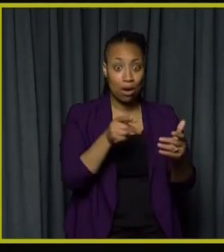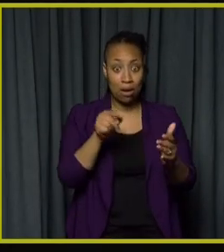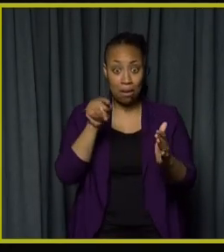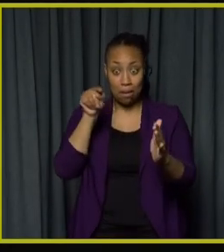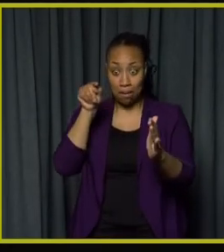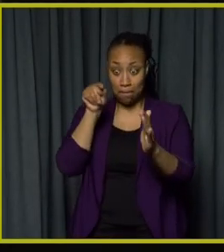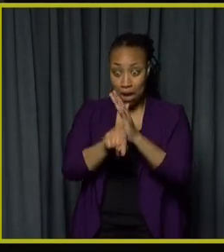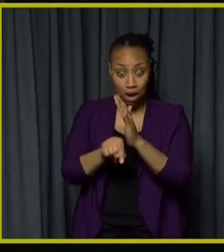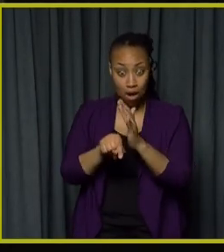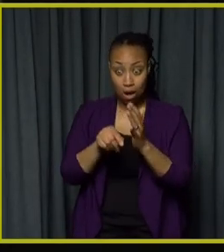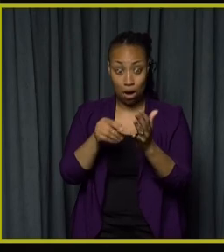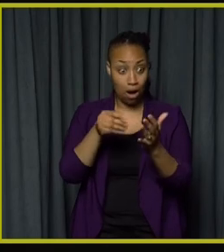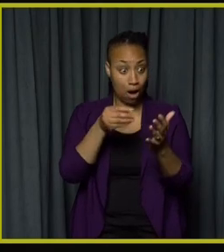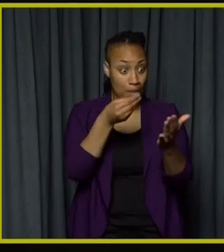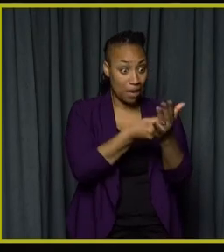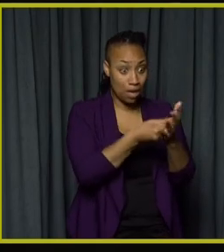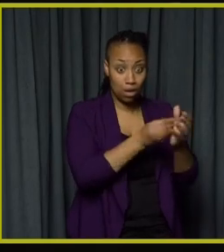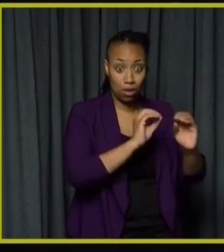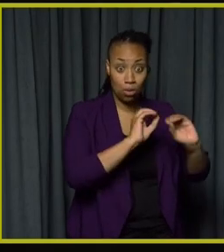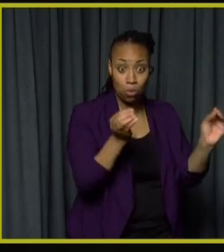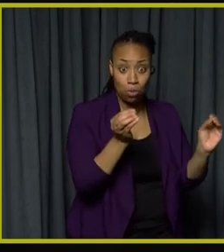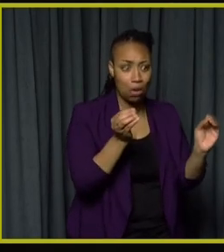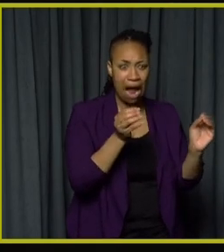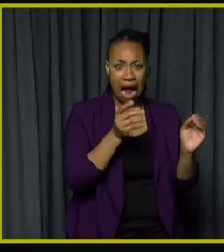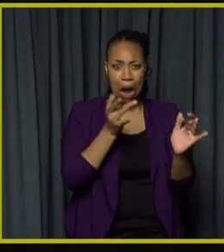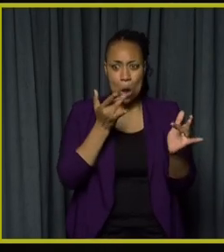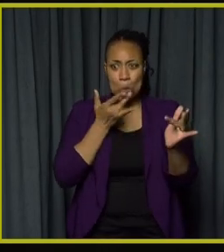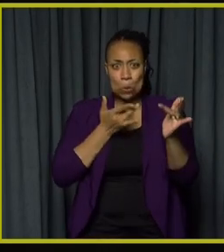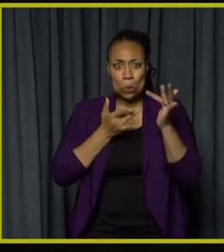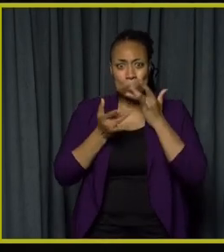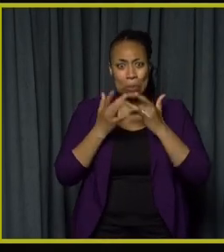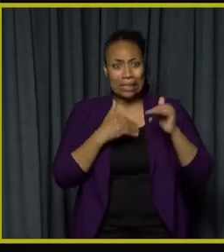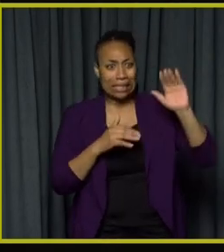way. Millions of people have been crying, I can't